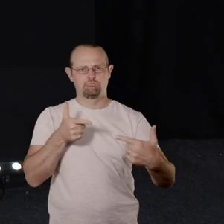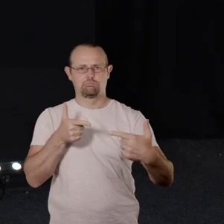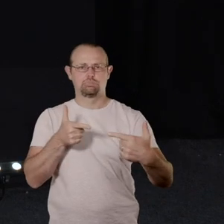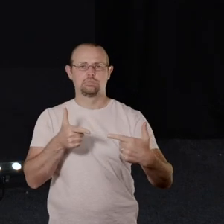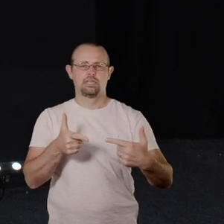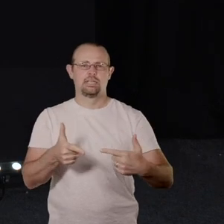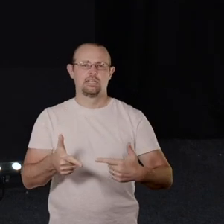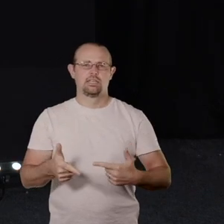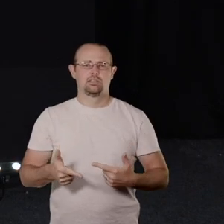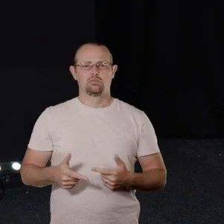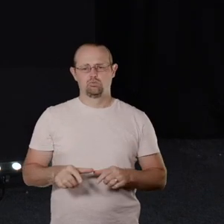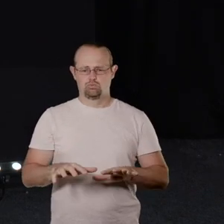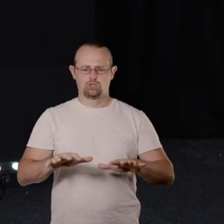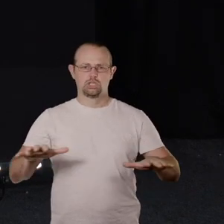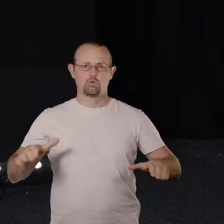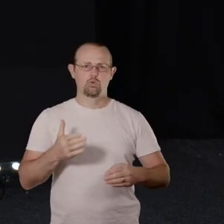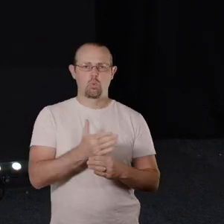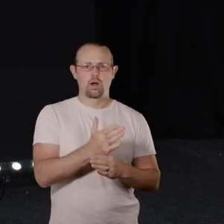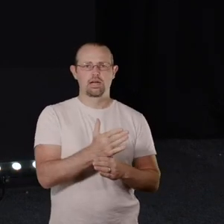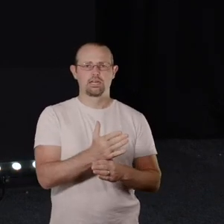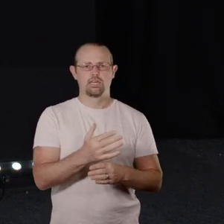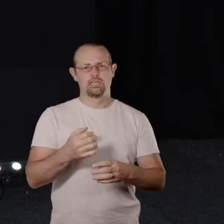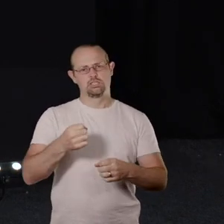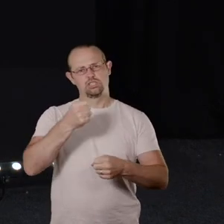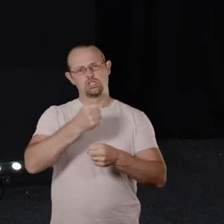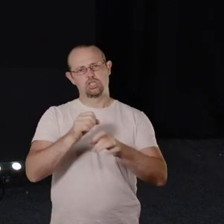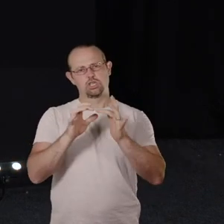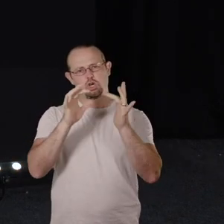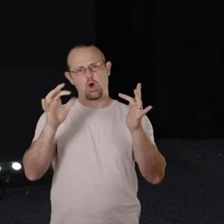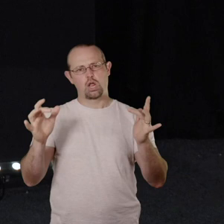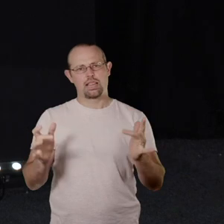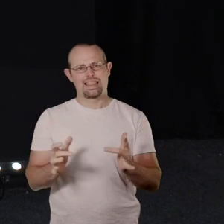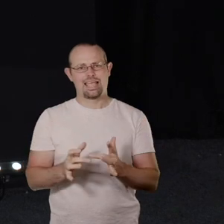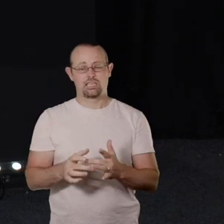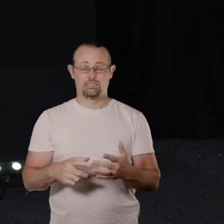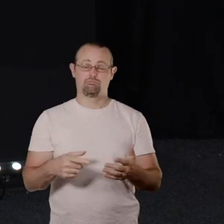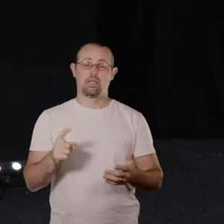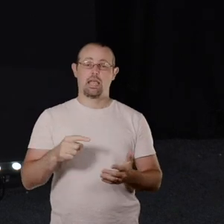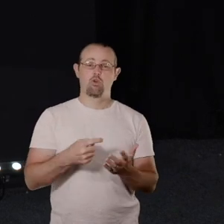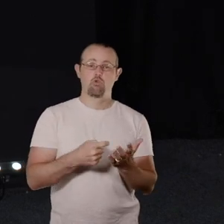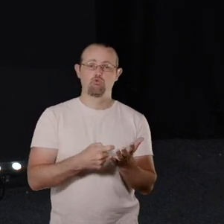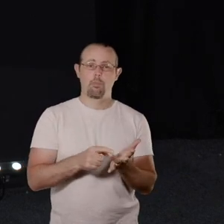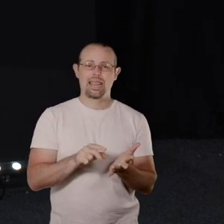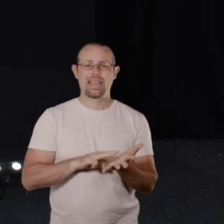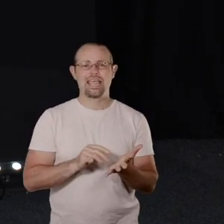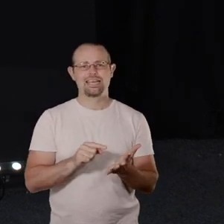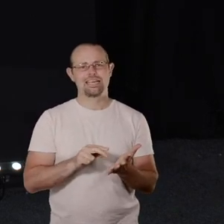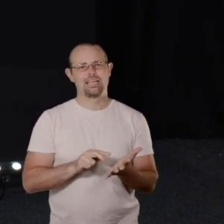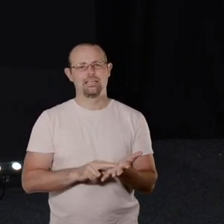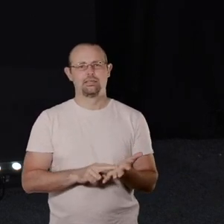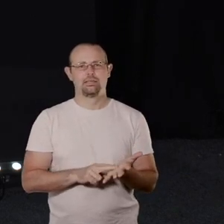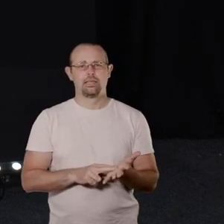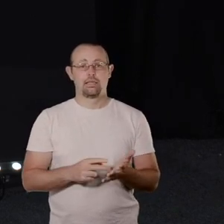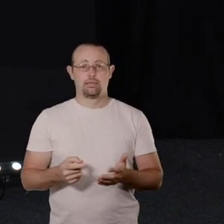work, church online services, and the Romanian content, but it's not including Surge, which is a whole bundle